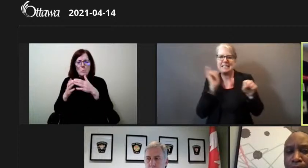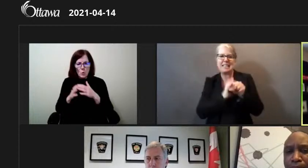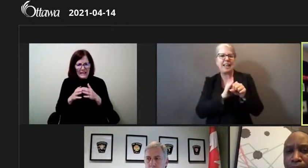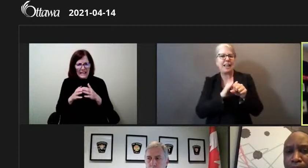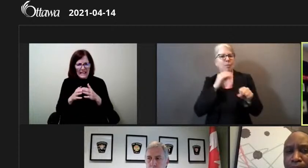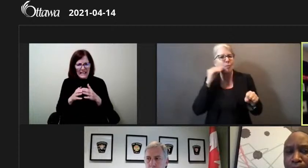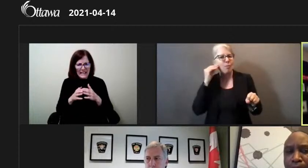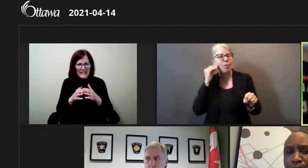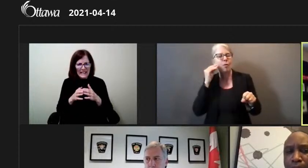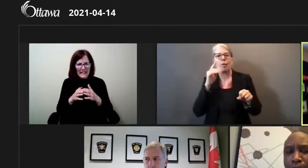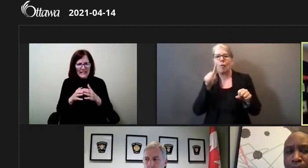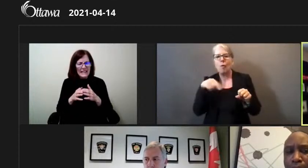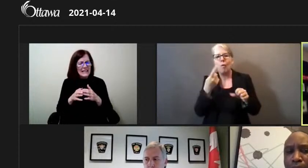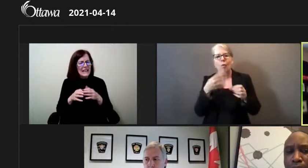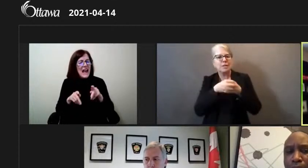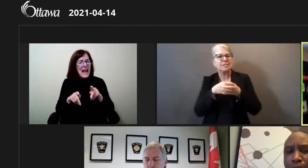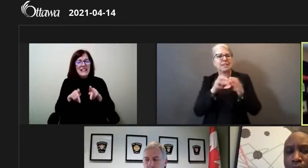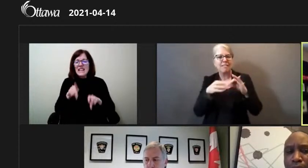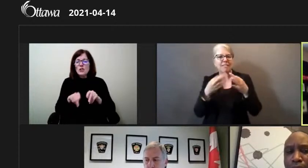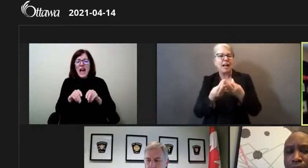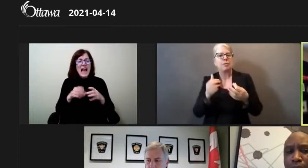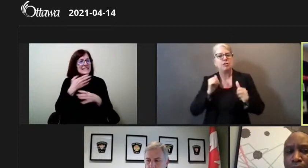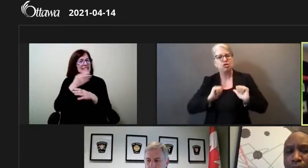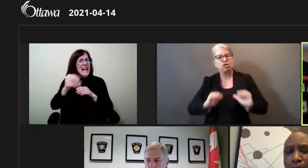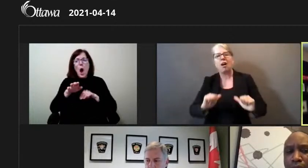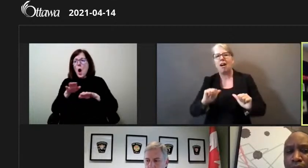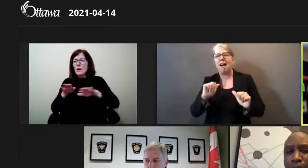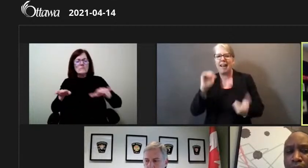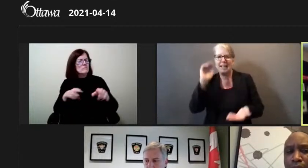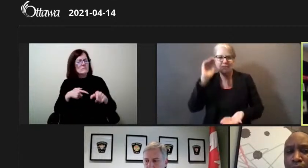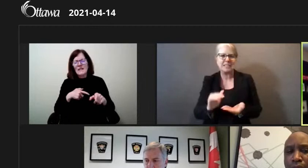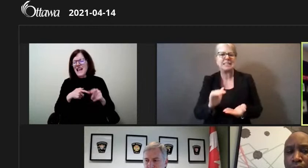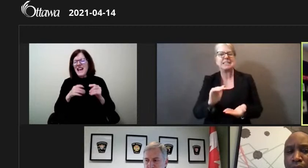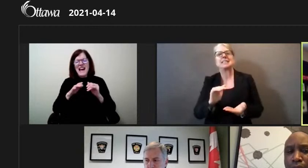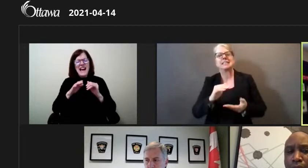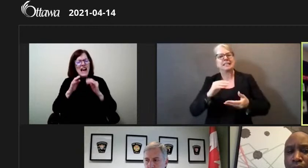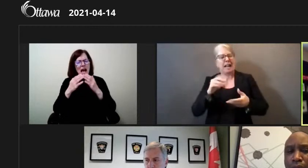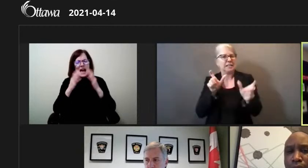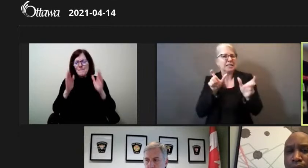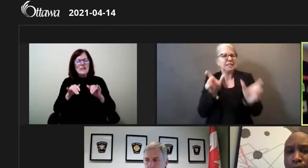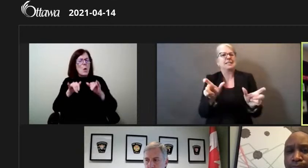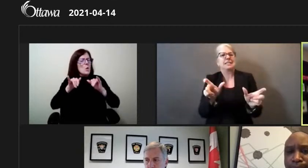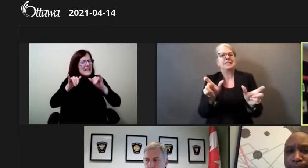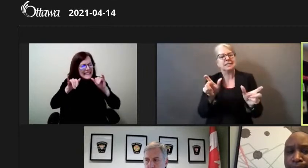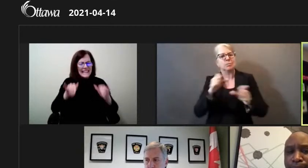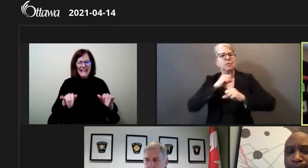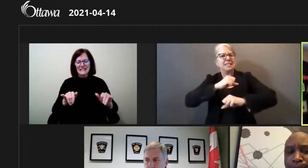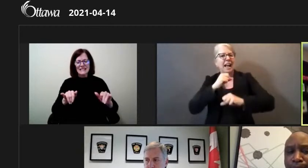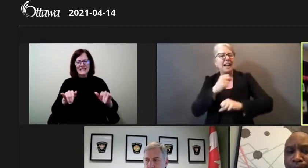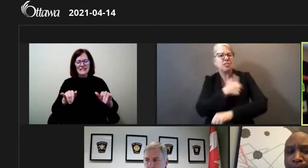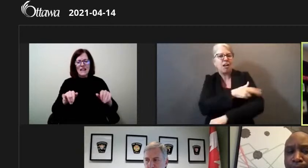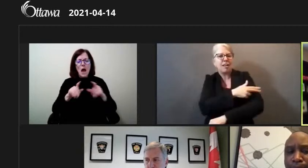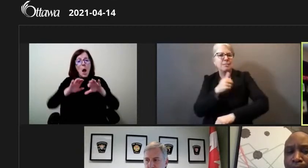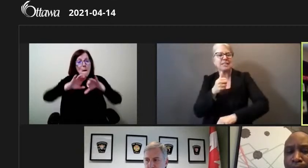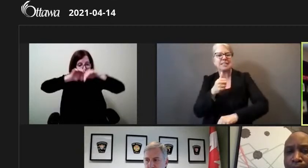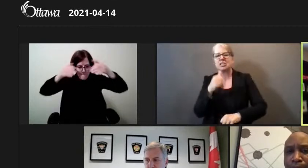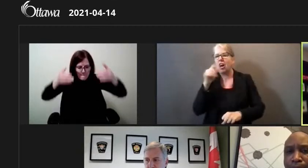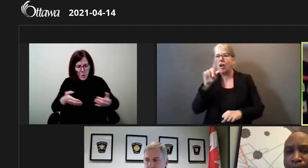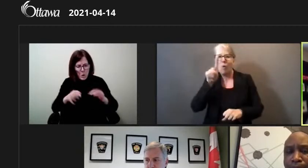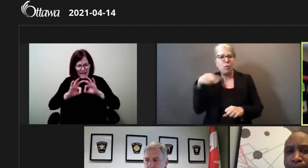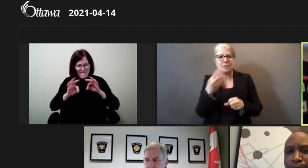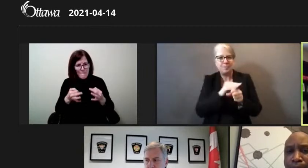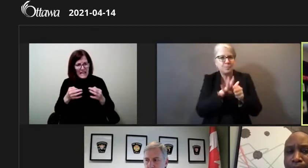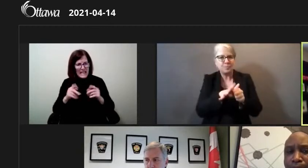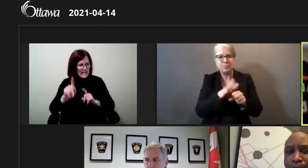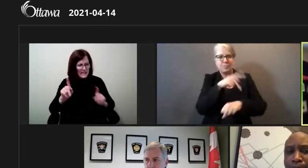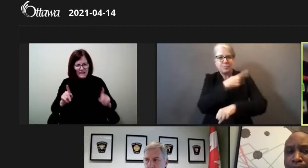stay with your family, push this down, and protect our hospitals for their ability to care for people, not just COVID patients, but also the